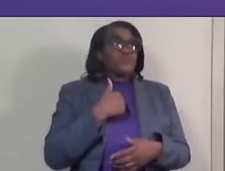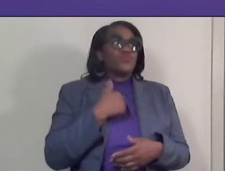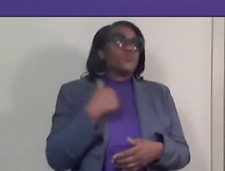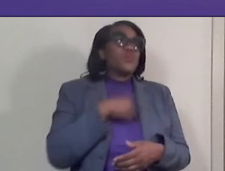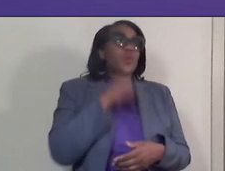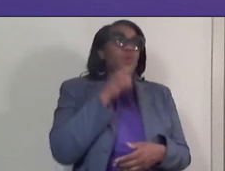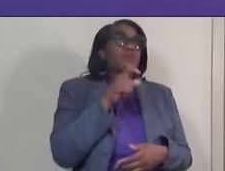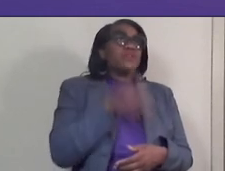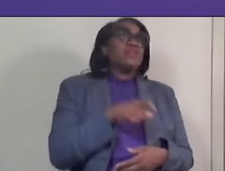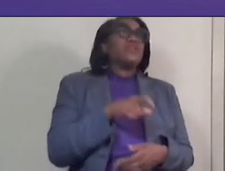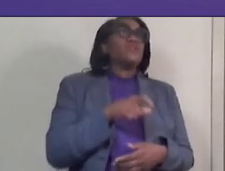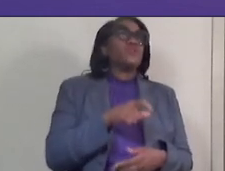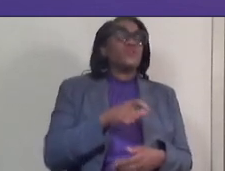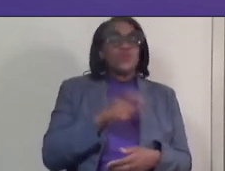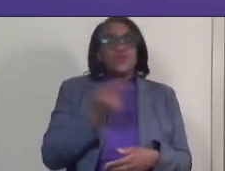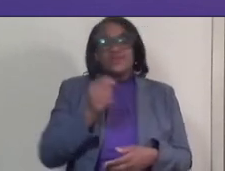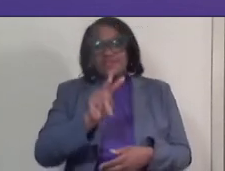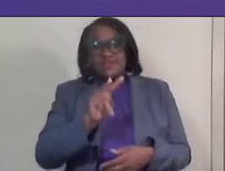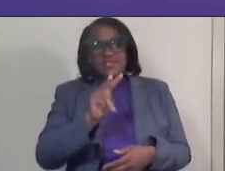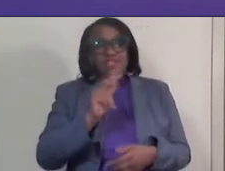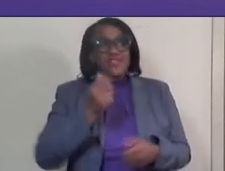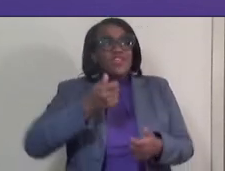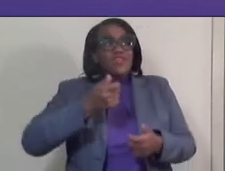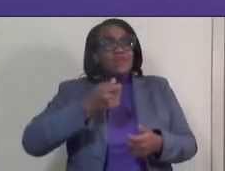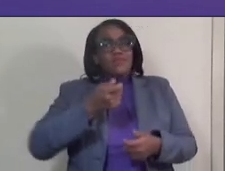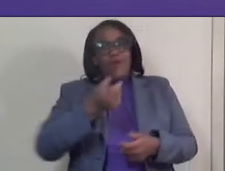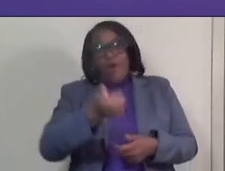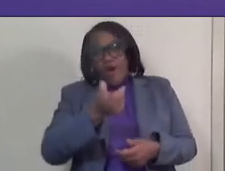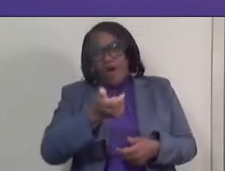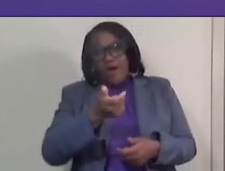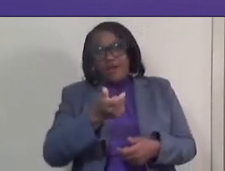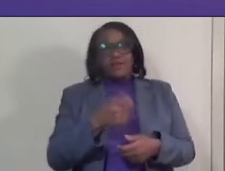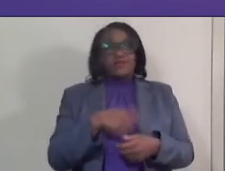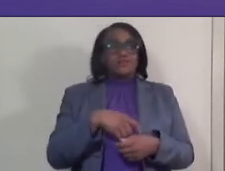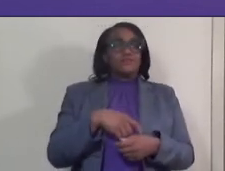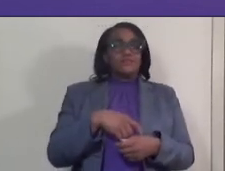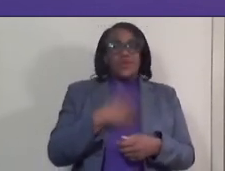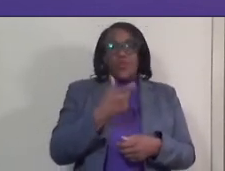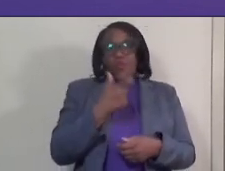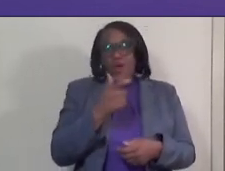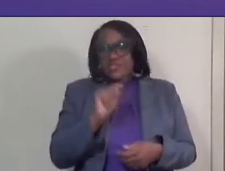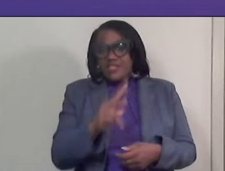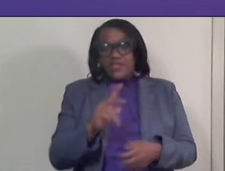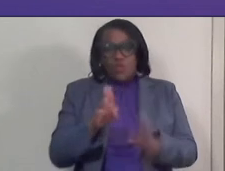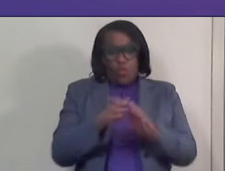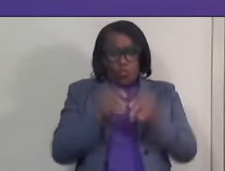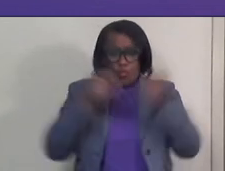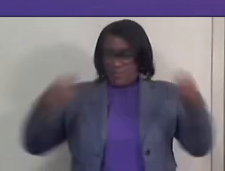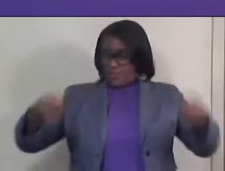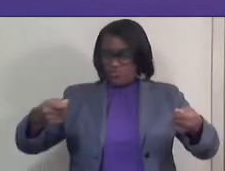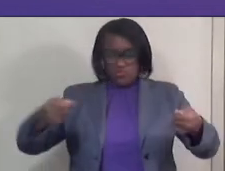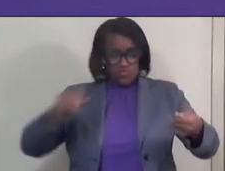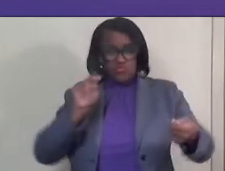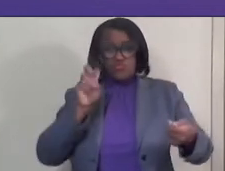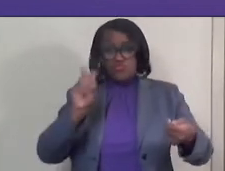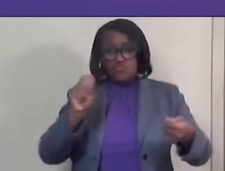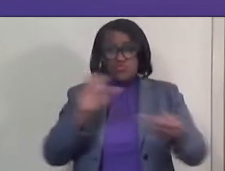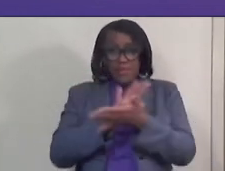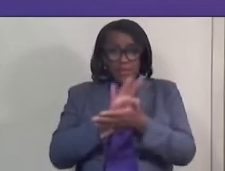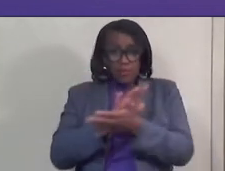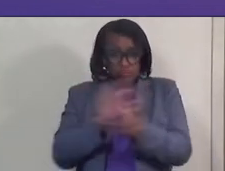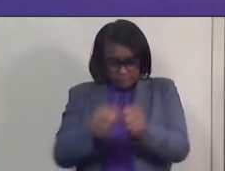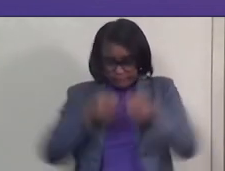have the news tell us what to do, or open a newspaper and have those sources. So just